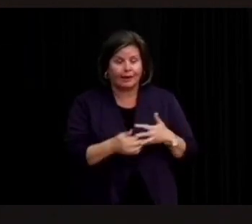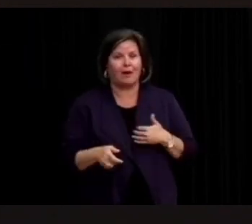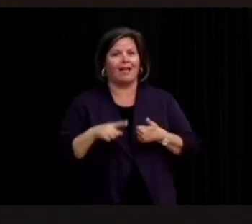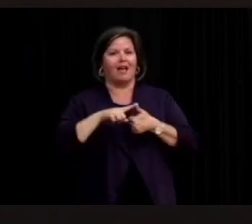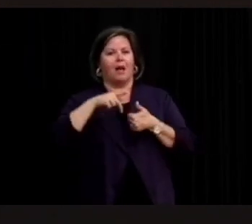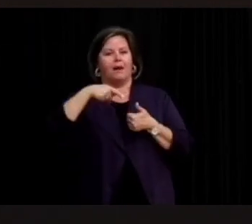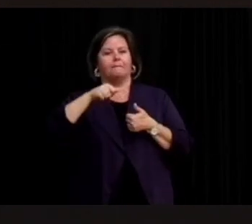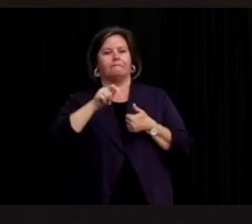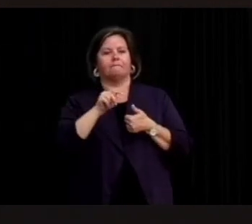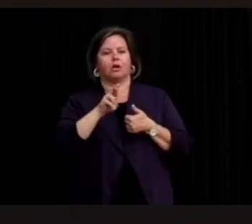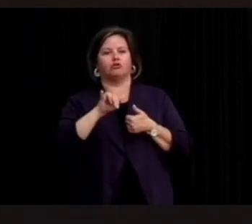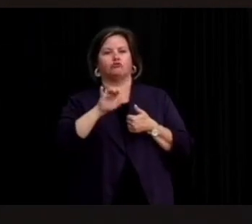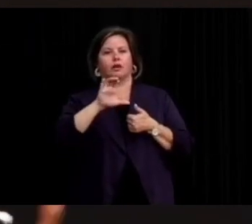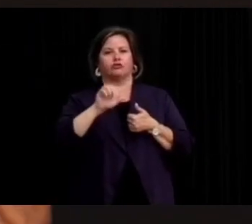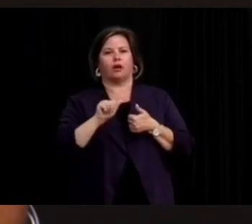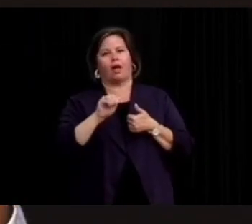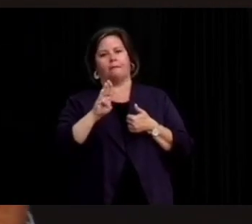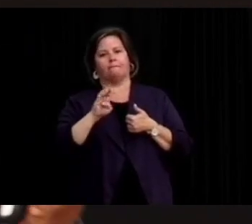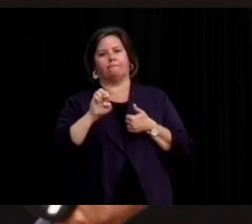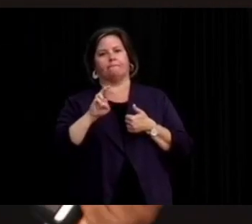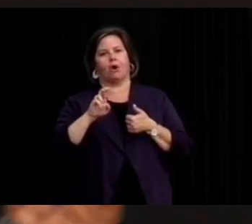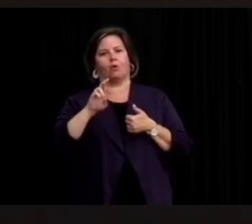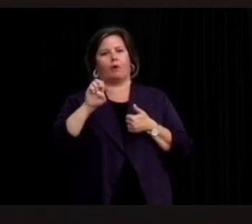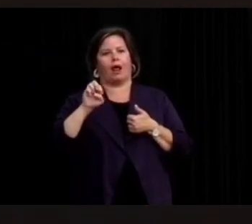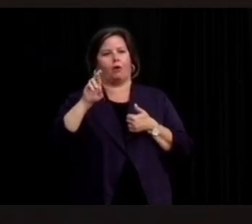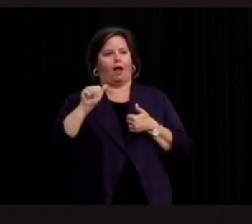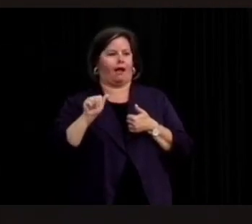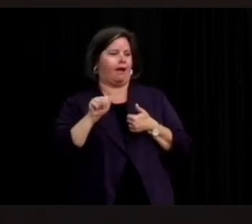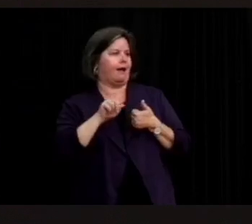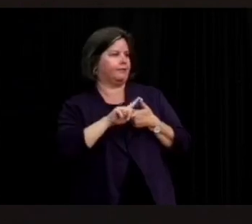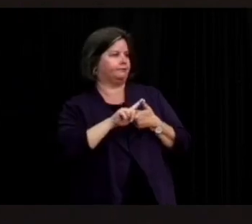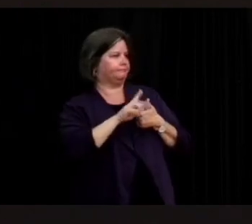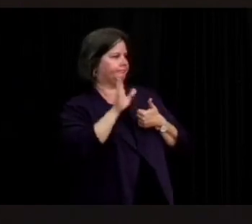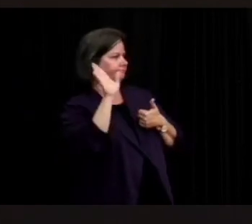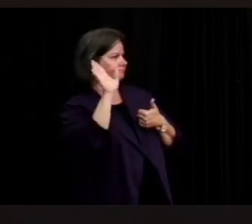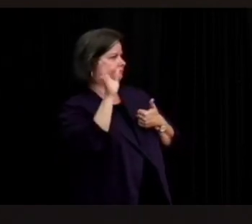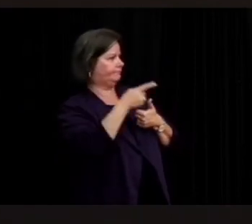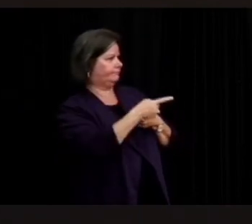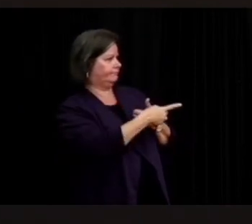Patricia Barrera, I see you. Please step forward. Thank you.